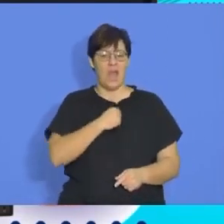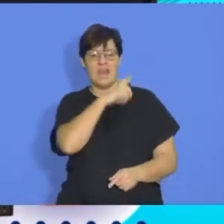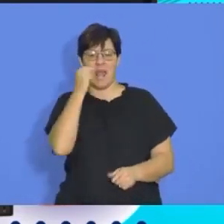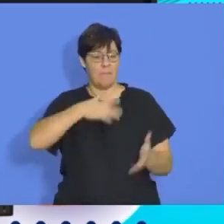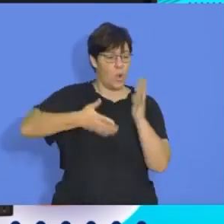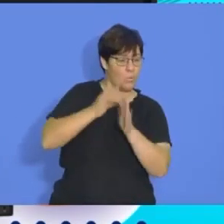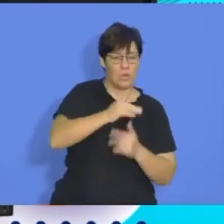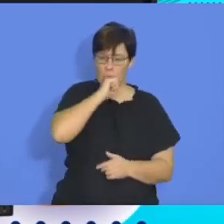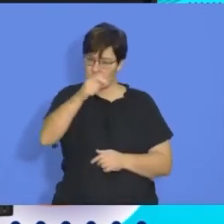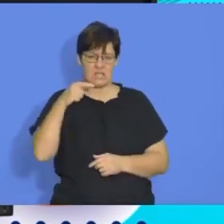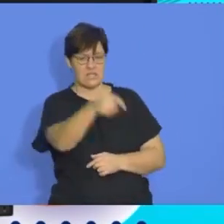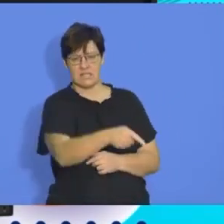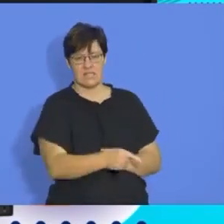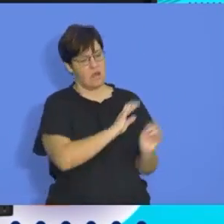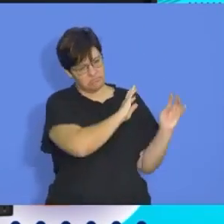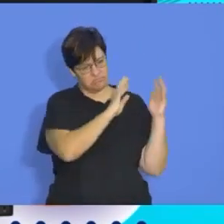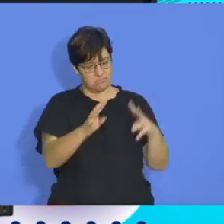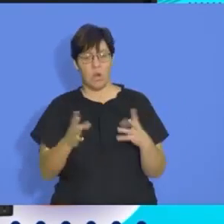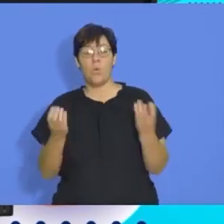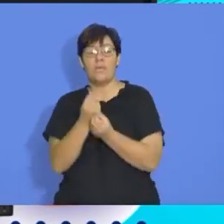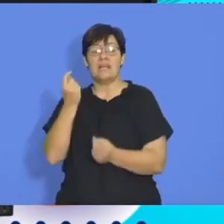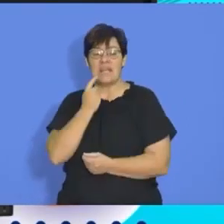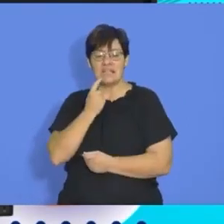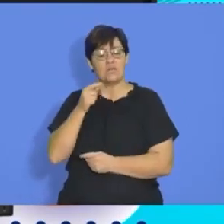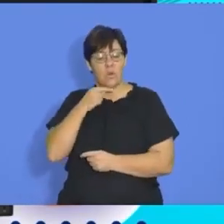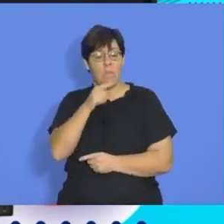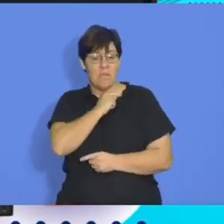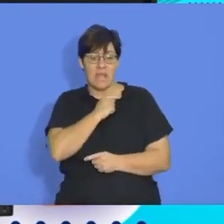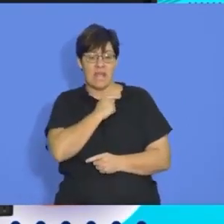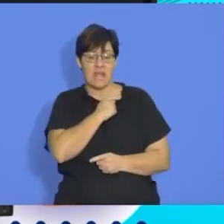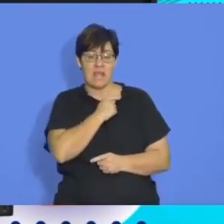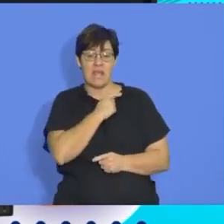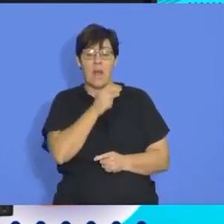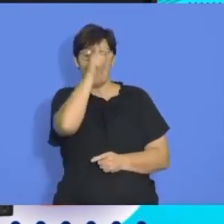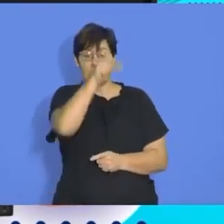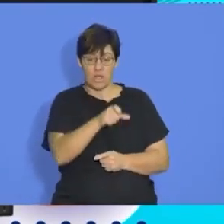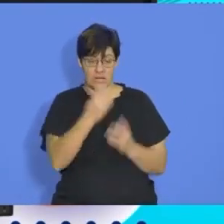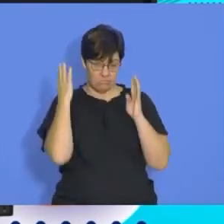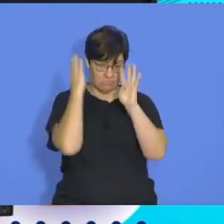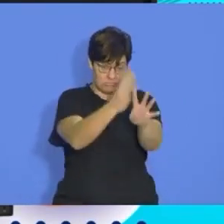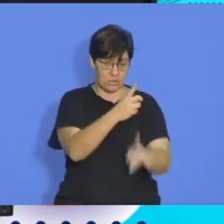good name in the community, he now joins forces with a dentist, he then